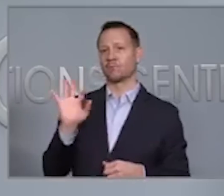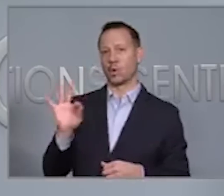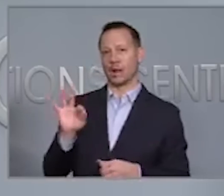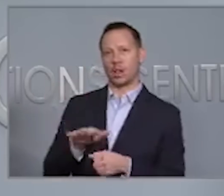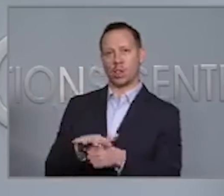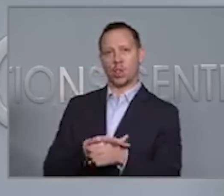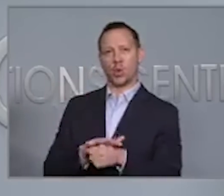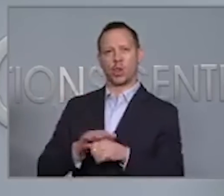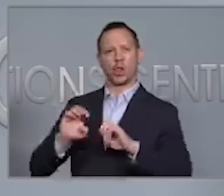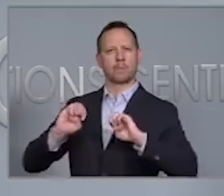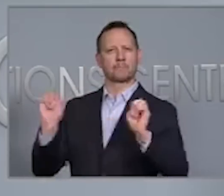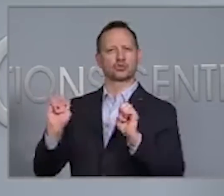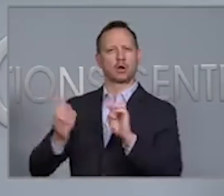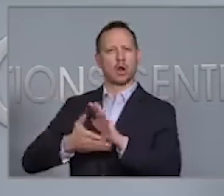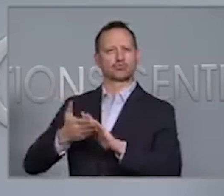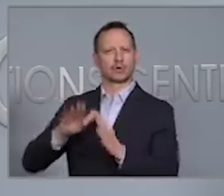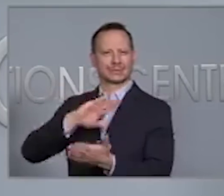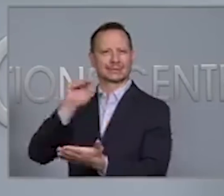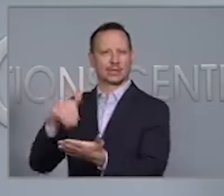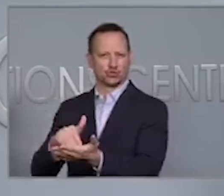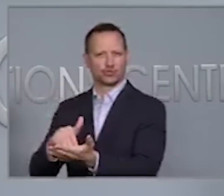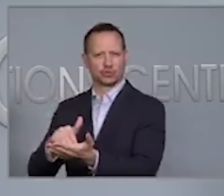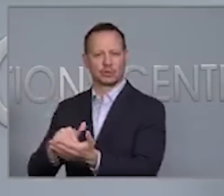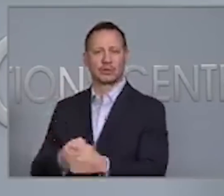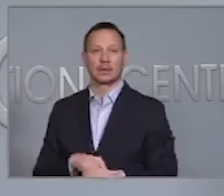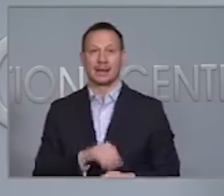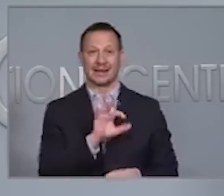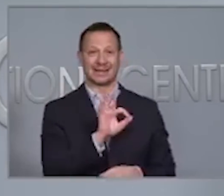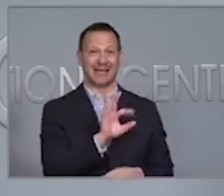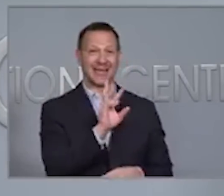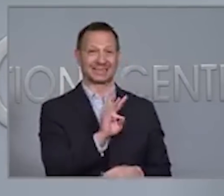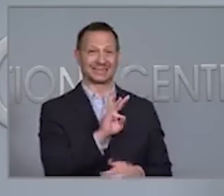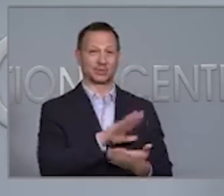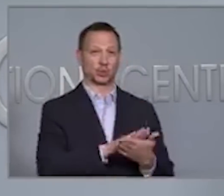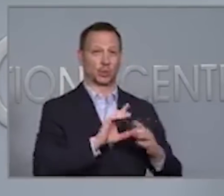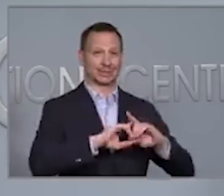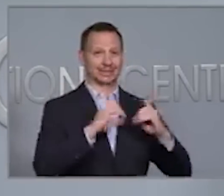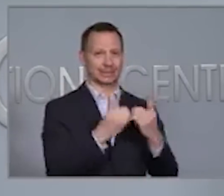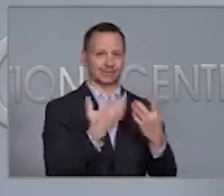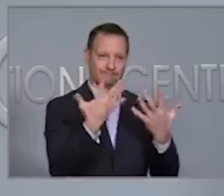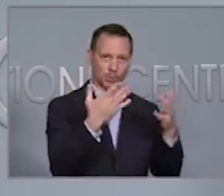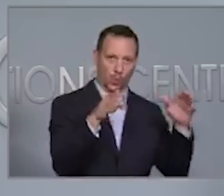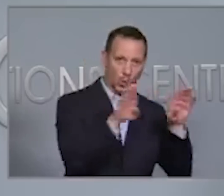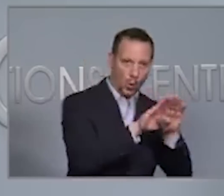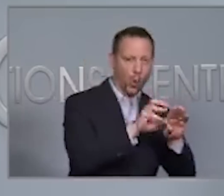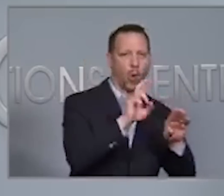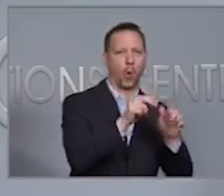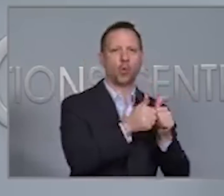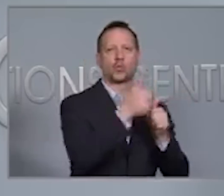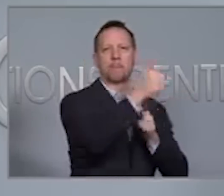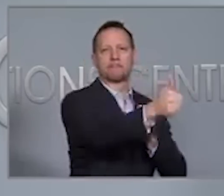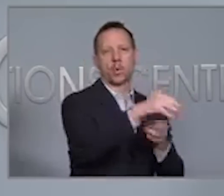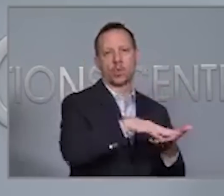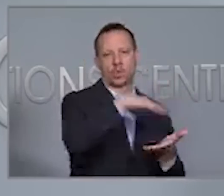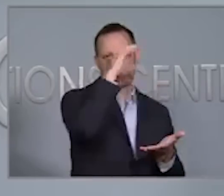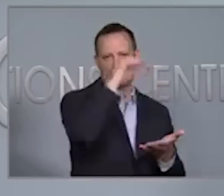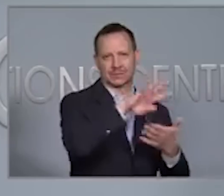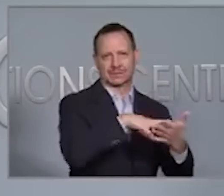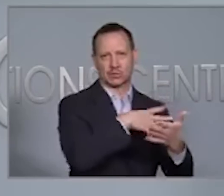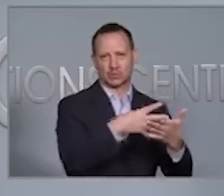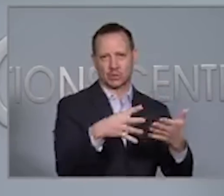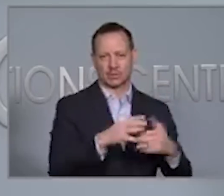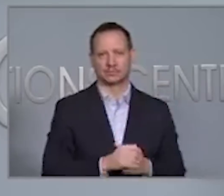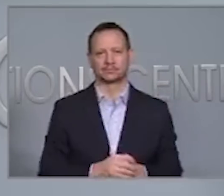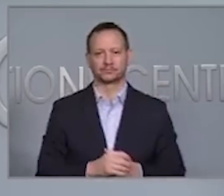monitoring are open, and 96 of our school districts are closed or operating on remote learning schedules today. Local states